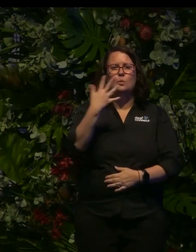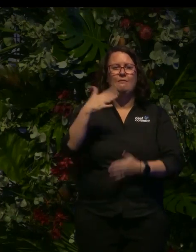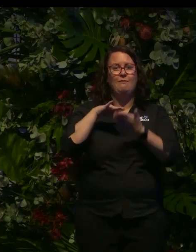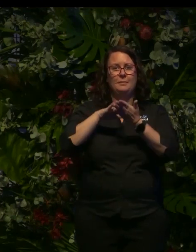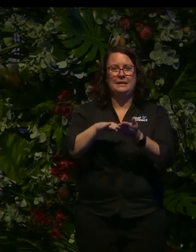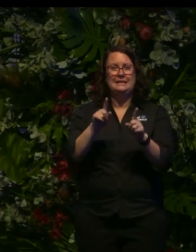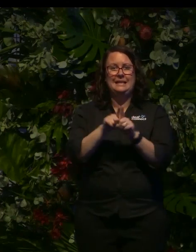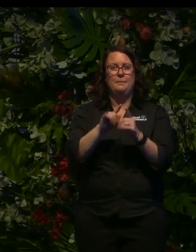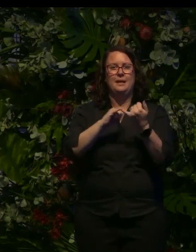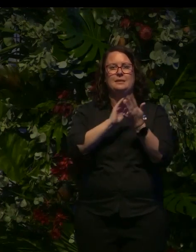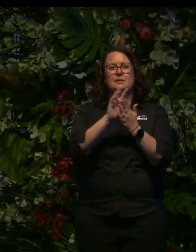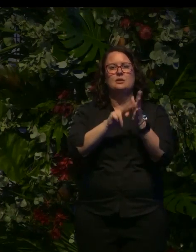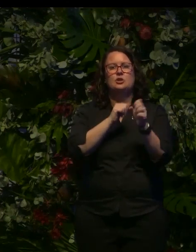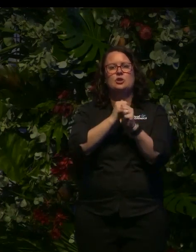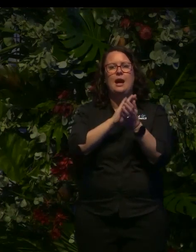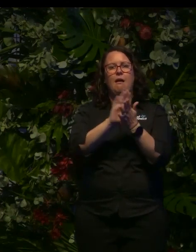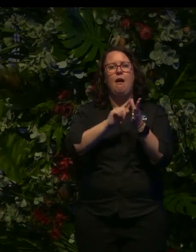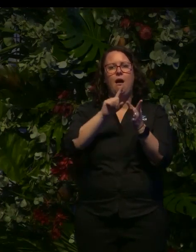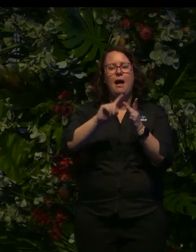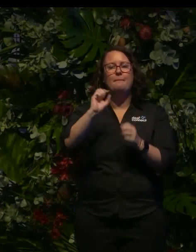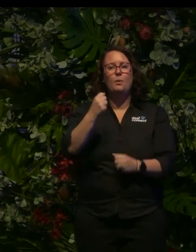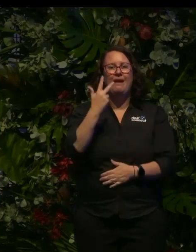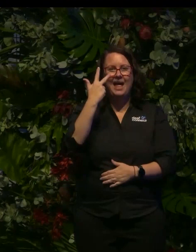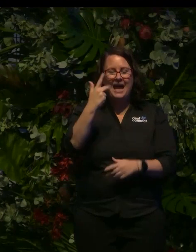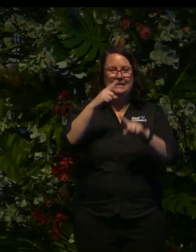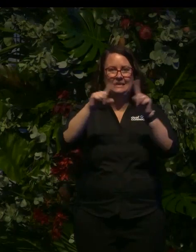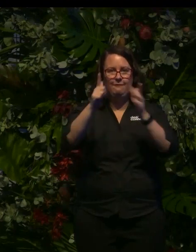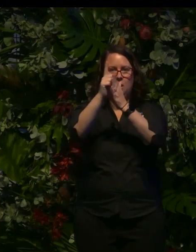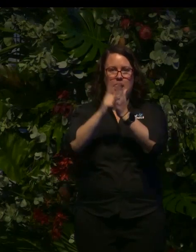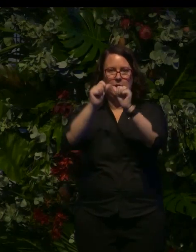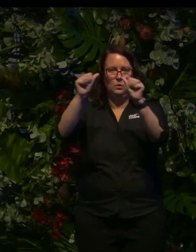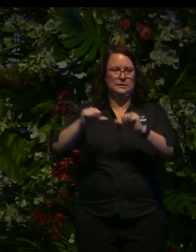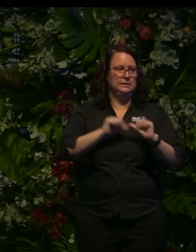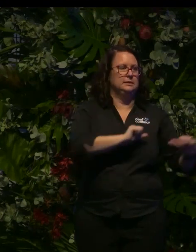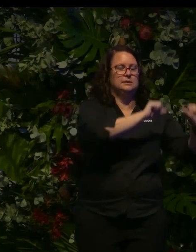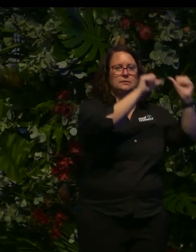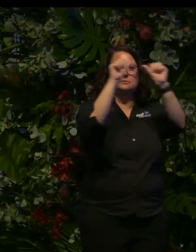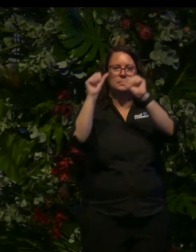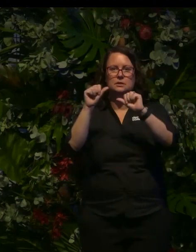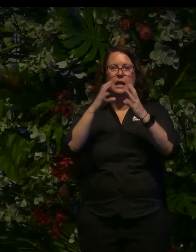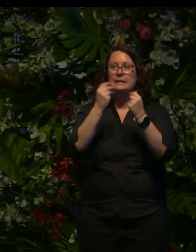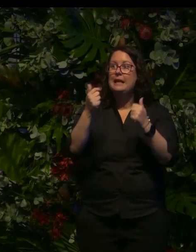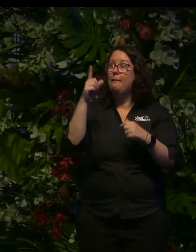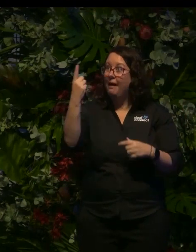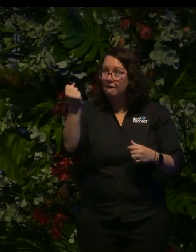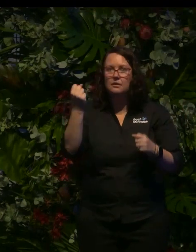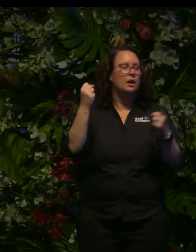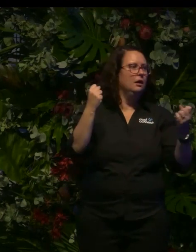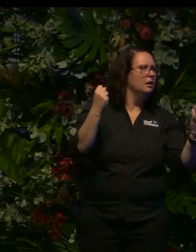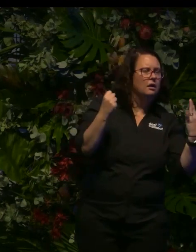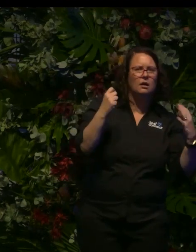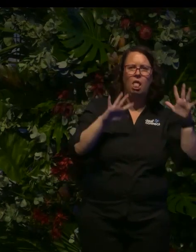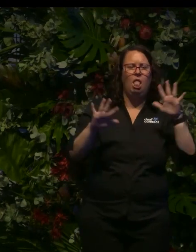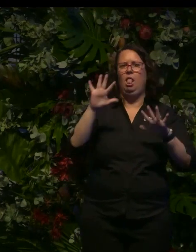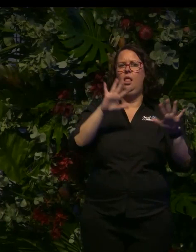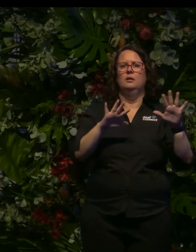as Shanghai, but we have 8 systems of law. Nightmare when you've got across the country arrangements which are common. But